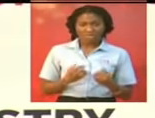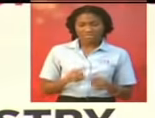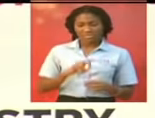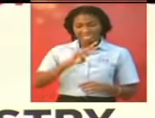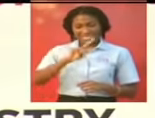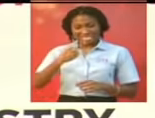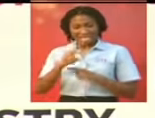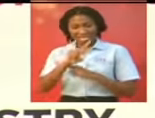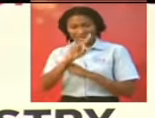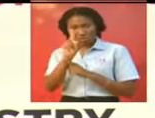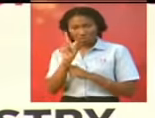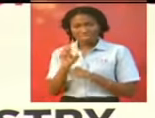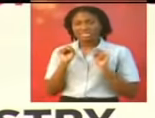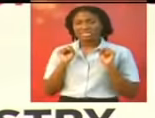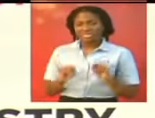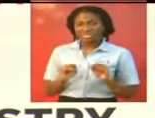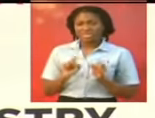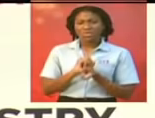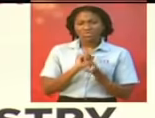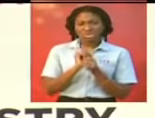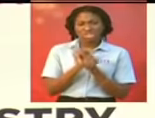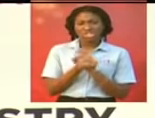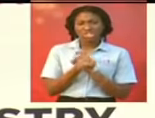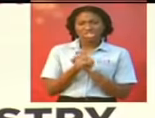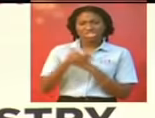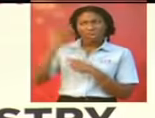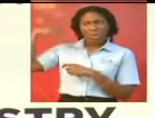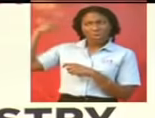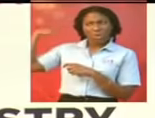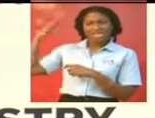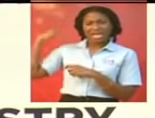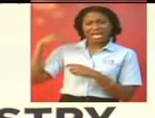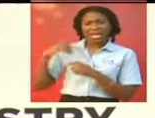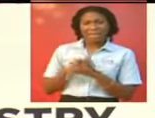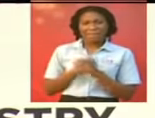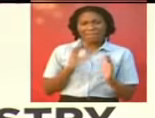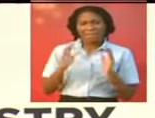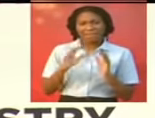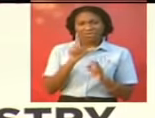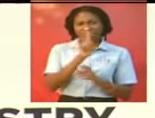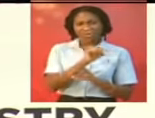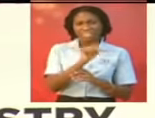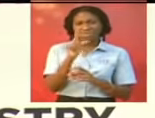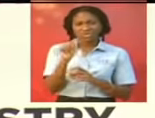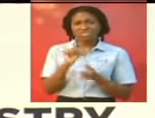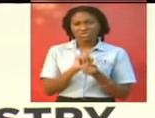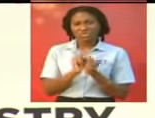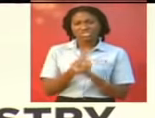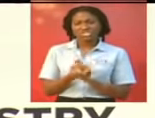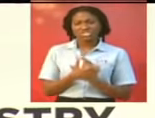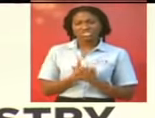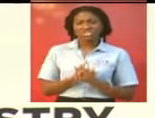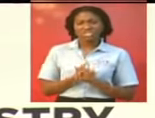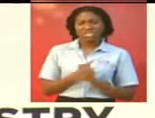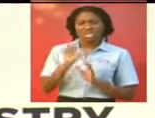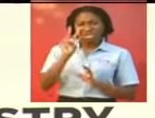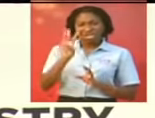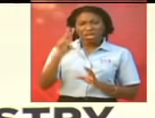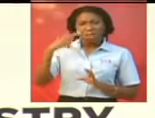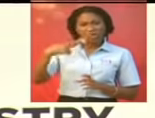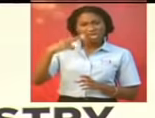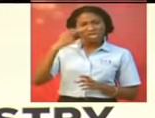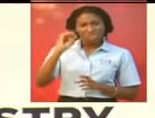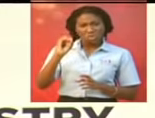we actually changed that policy quite a while ago. I believe it may have been as far back as 2020. So based on WHO's